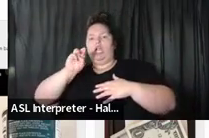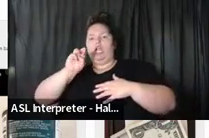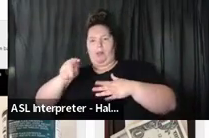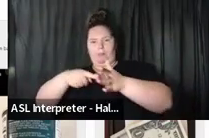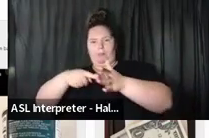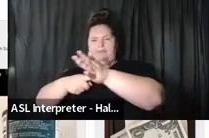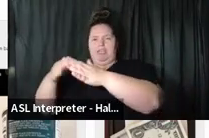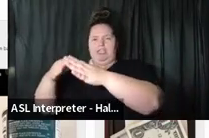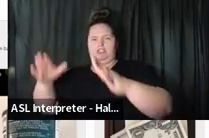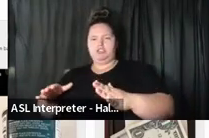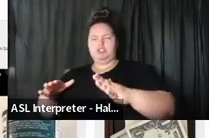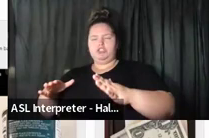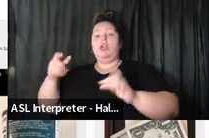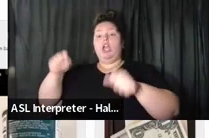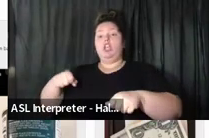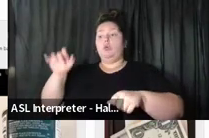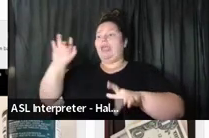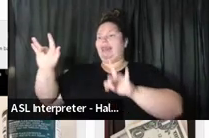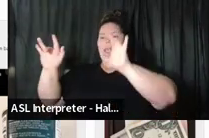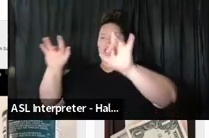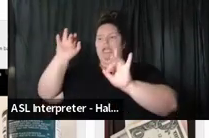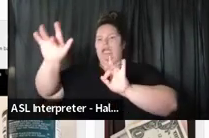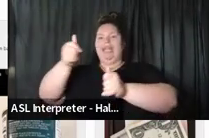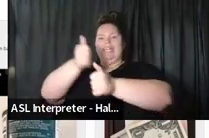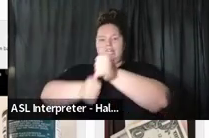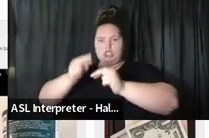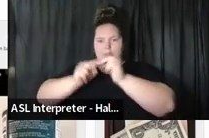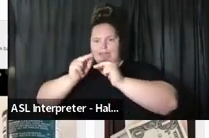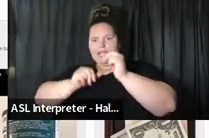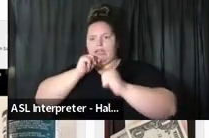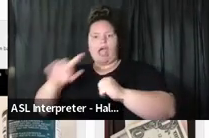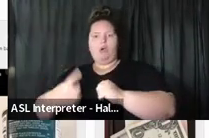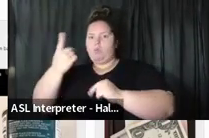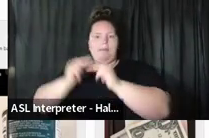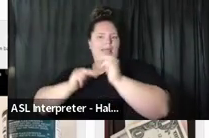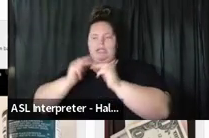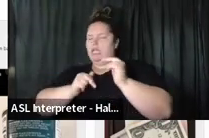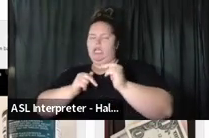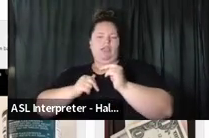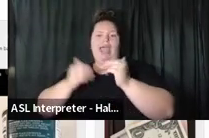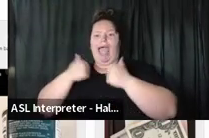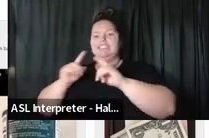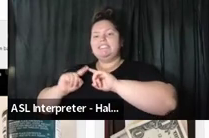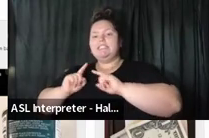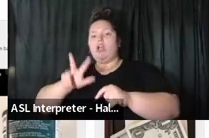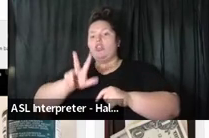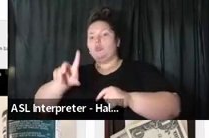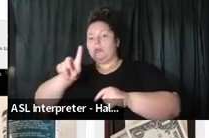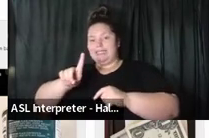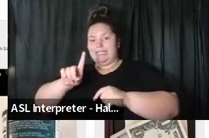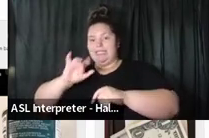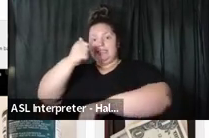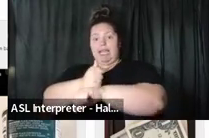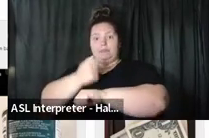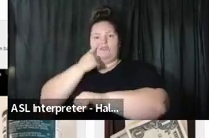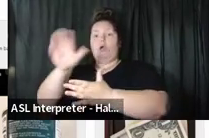click on the individual buildings too. So if it's not just like a one building, like it has different 3D layouts of all the buildings too,